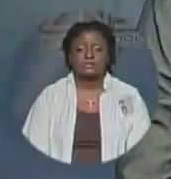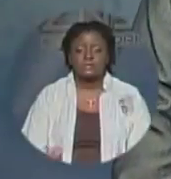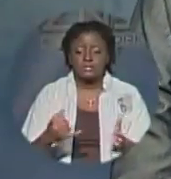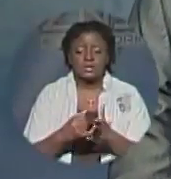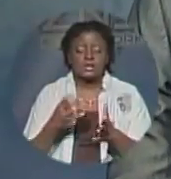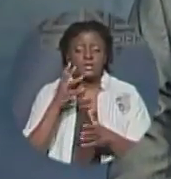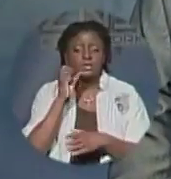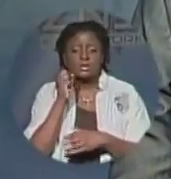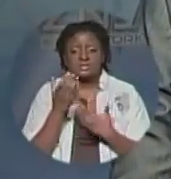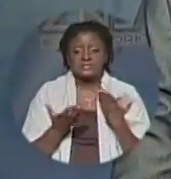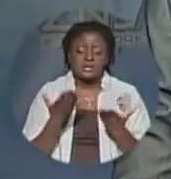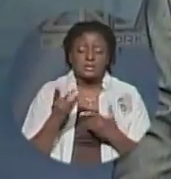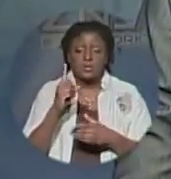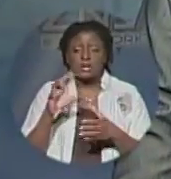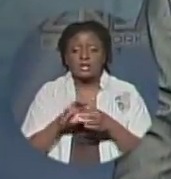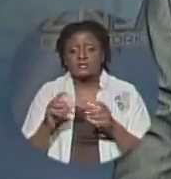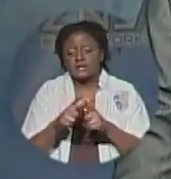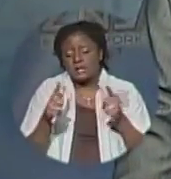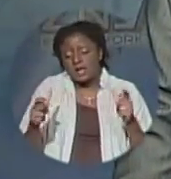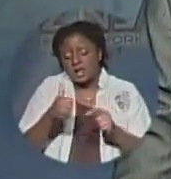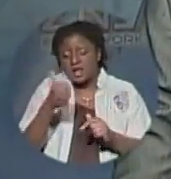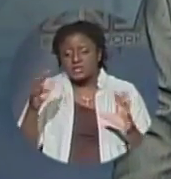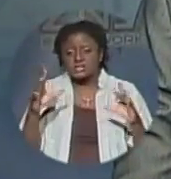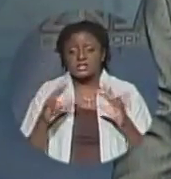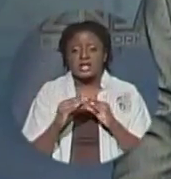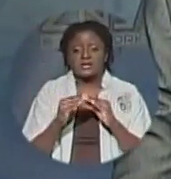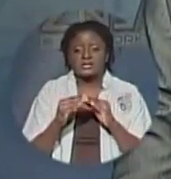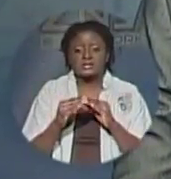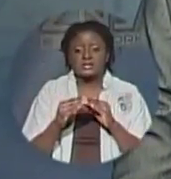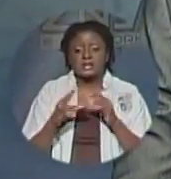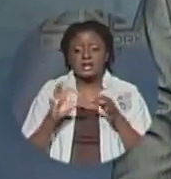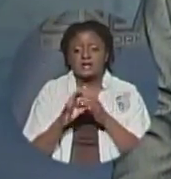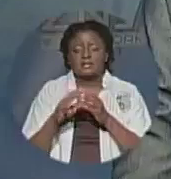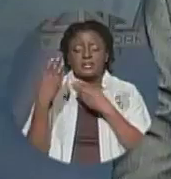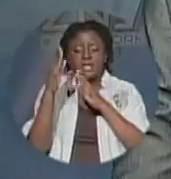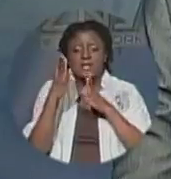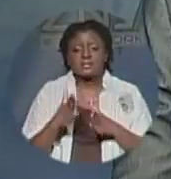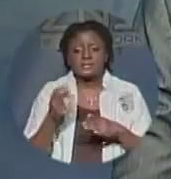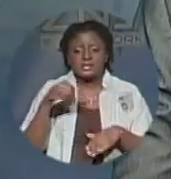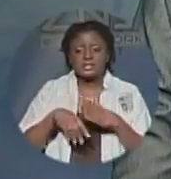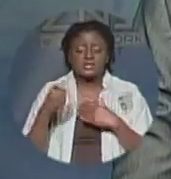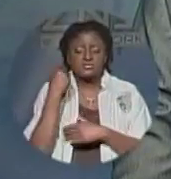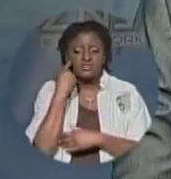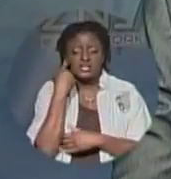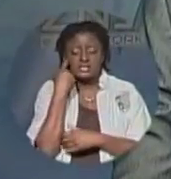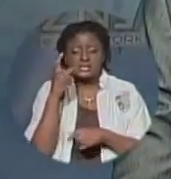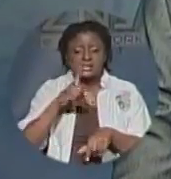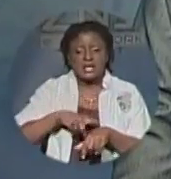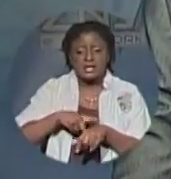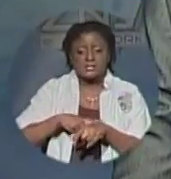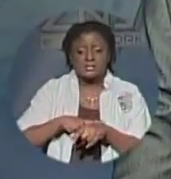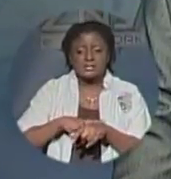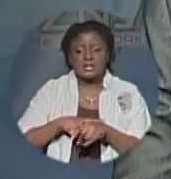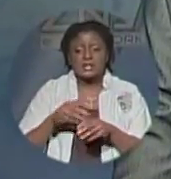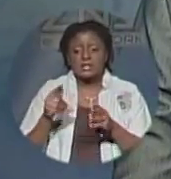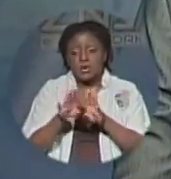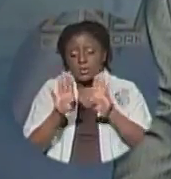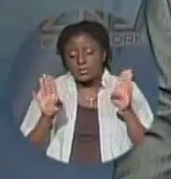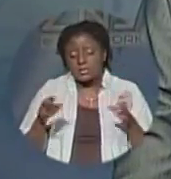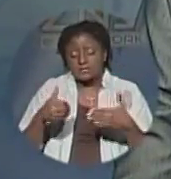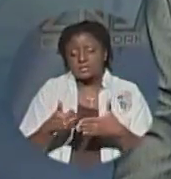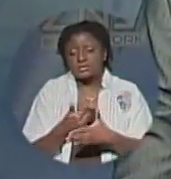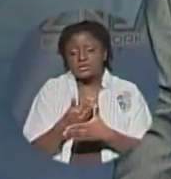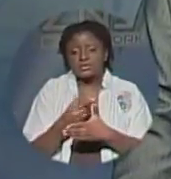It was perhaps one of the largest gatherings of Bahamians in recent times. The official opening of the new Thomas A.